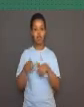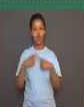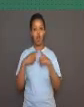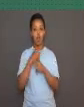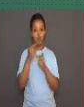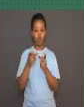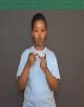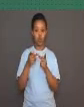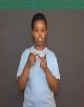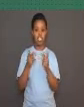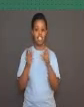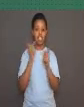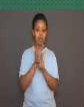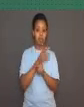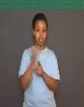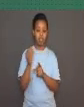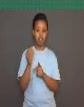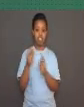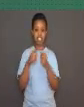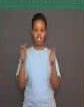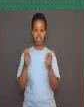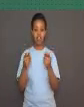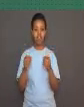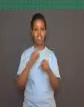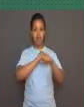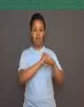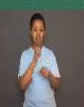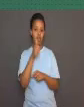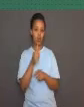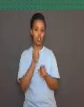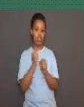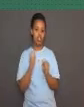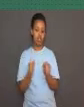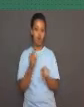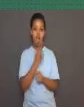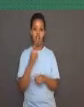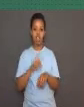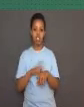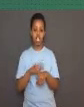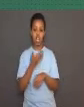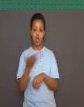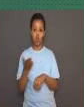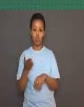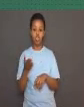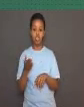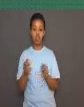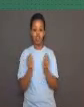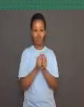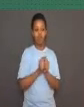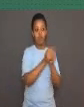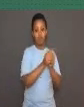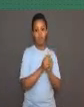off predators. Insects sometimes move together, like a swarm of